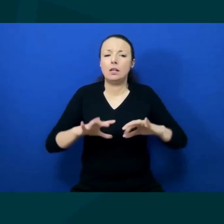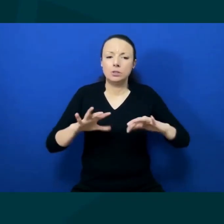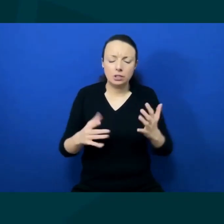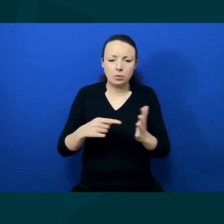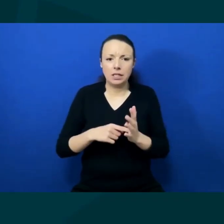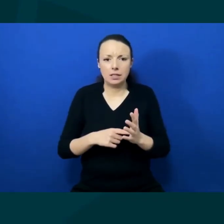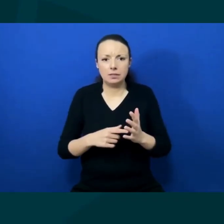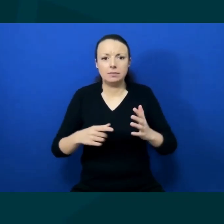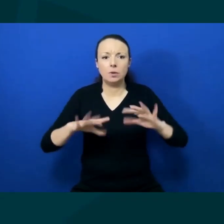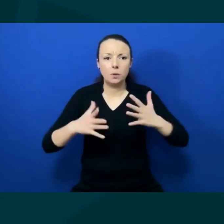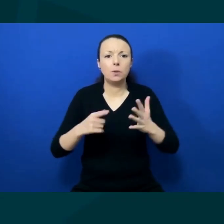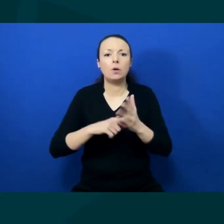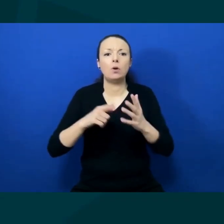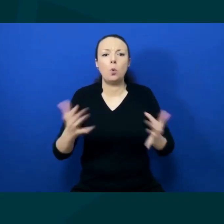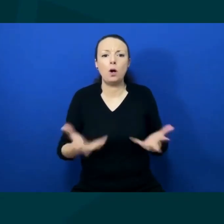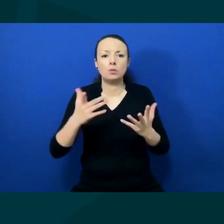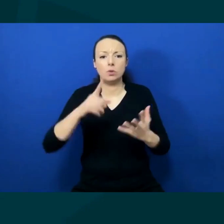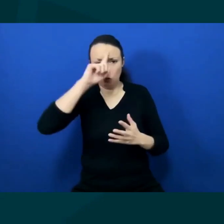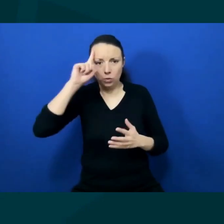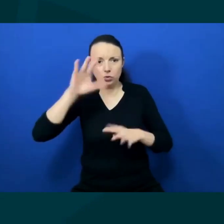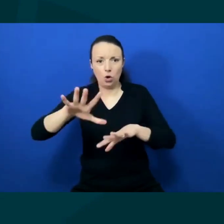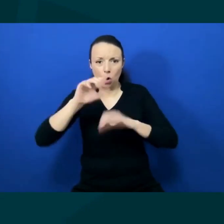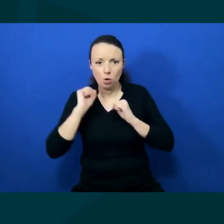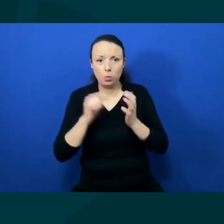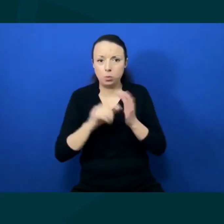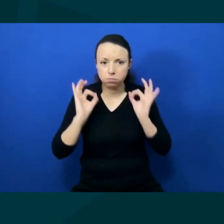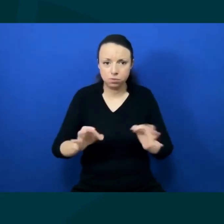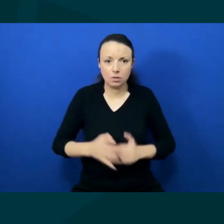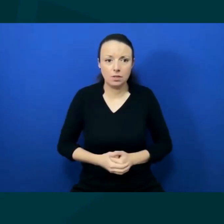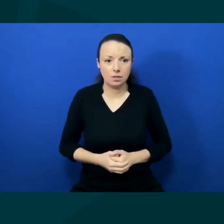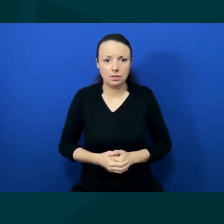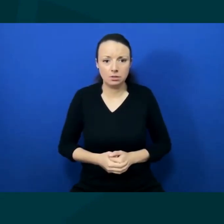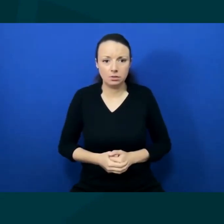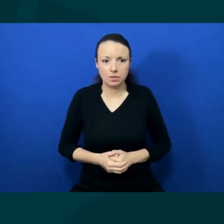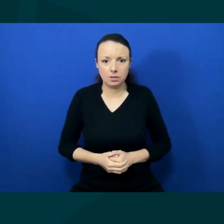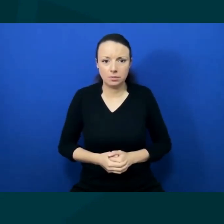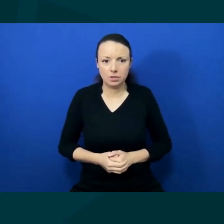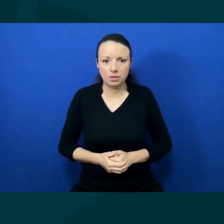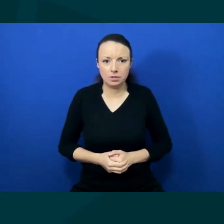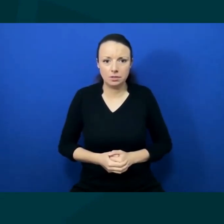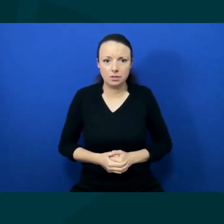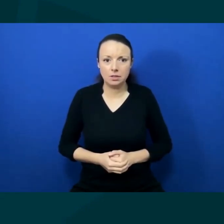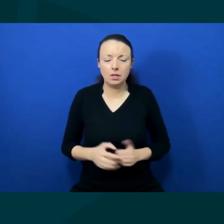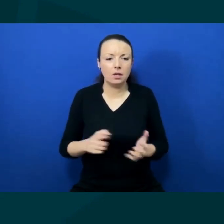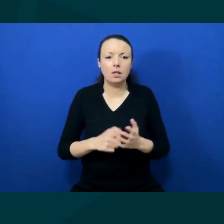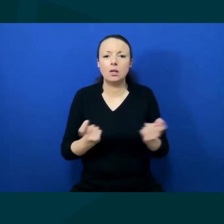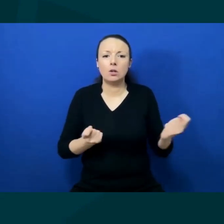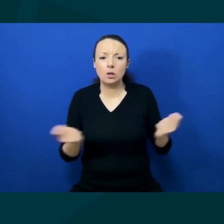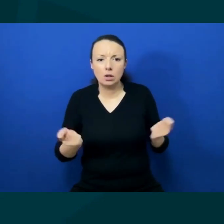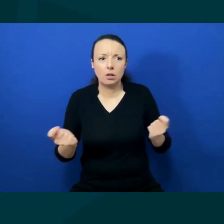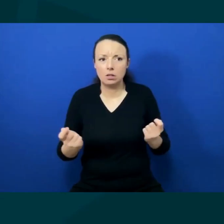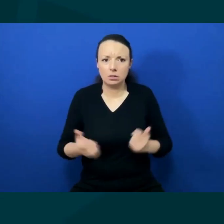positively perceived by the residents. What is the challenge, however, is to coordinate all